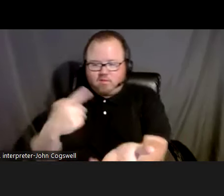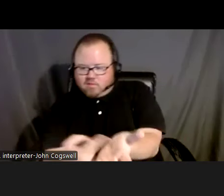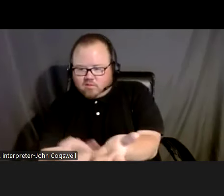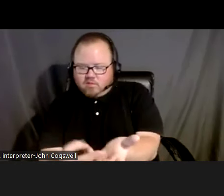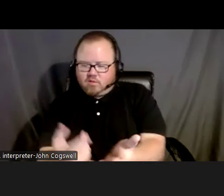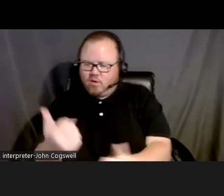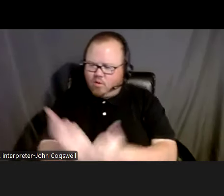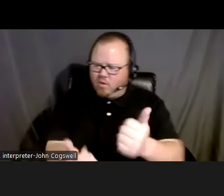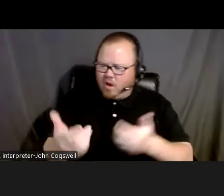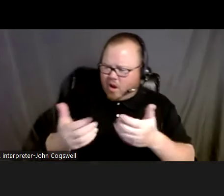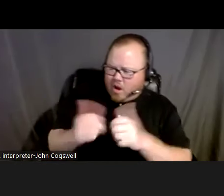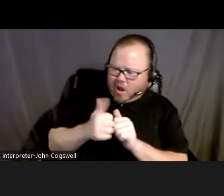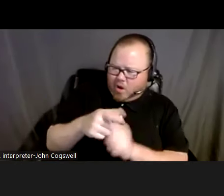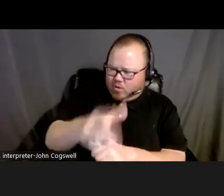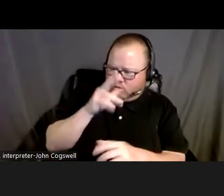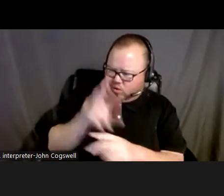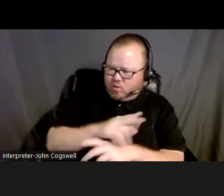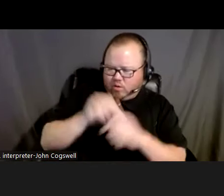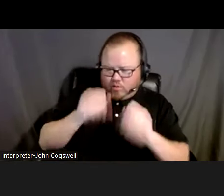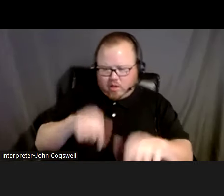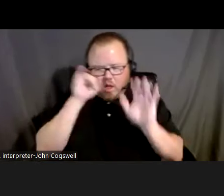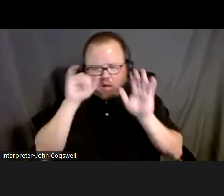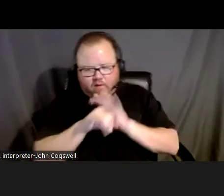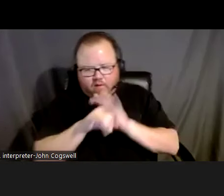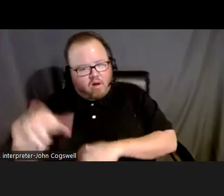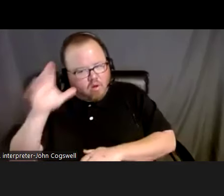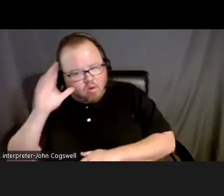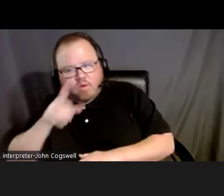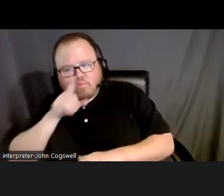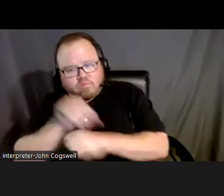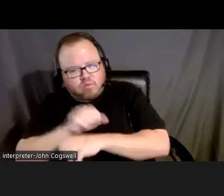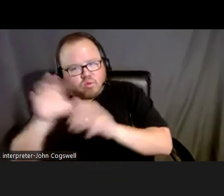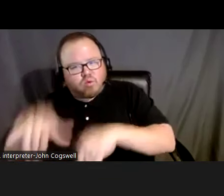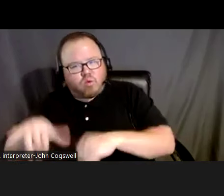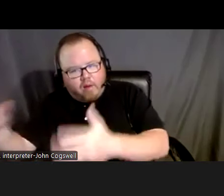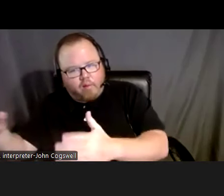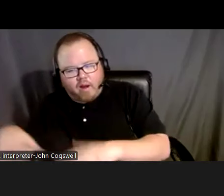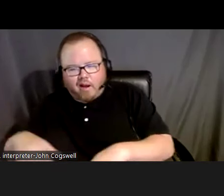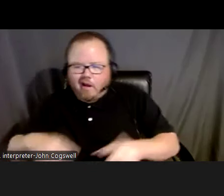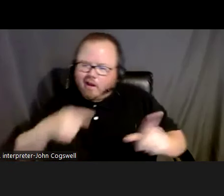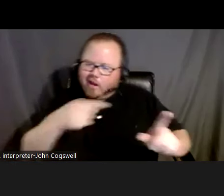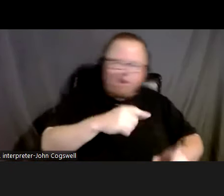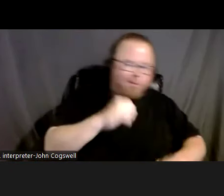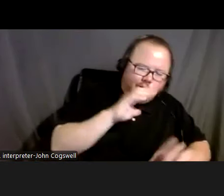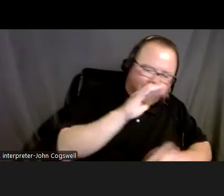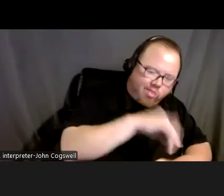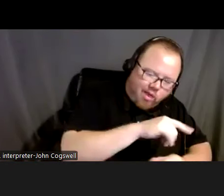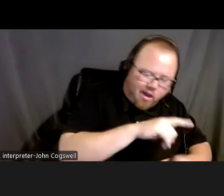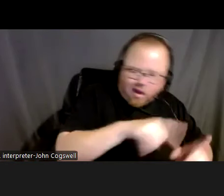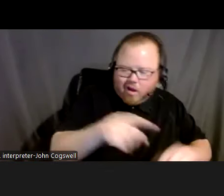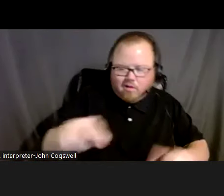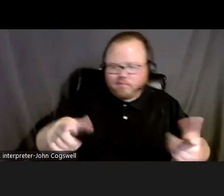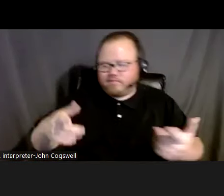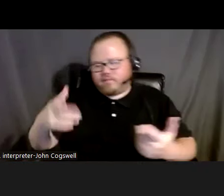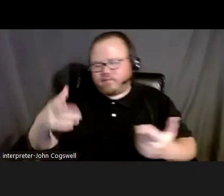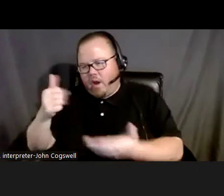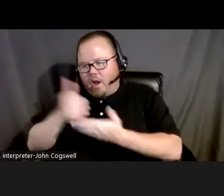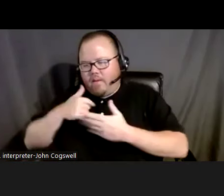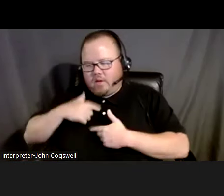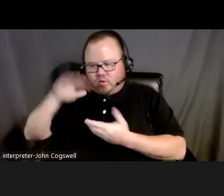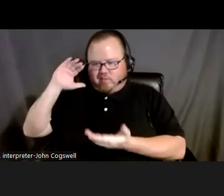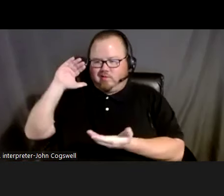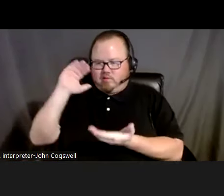which mechanisms would you use? We can identify that they would do this, but they wouldn't do that. And so what that does is it helps us to narrow the lane